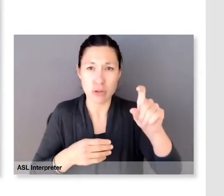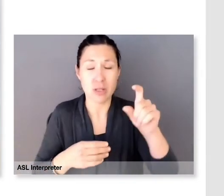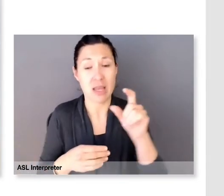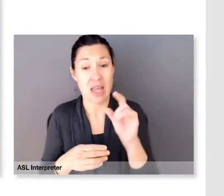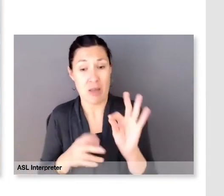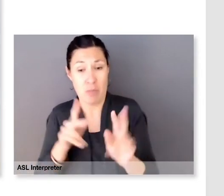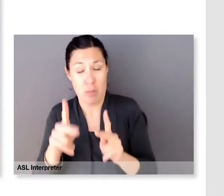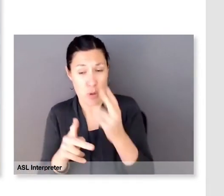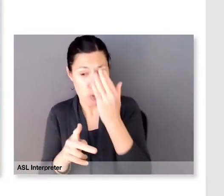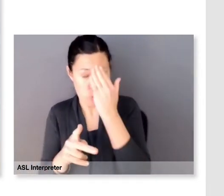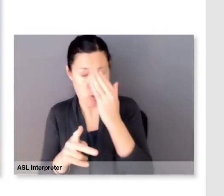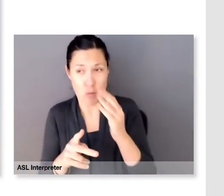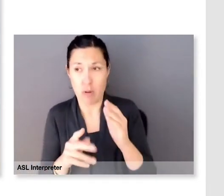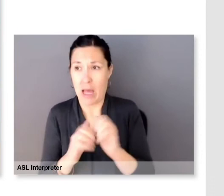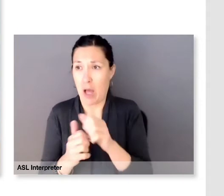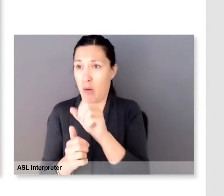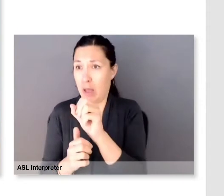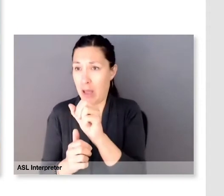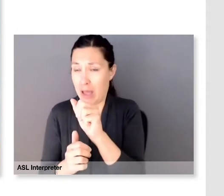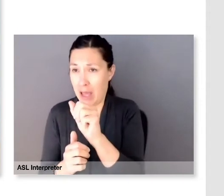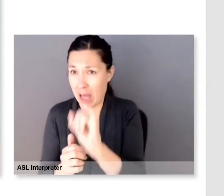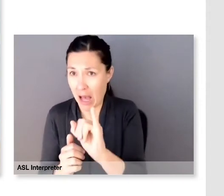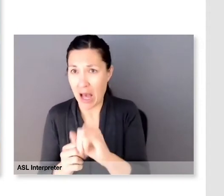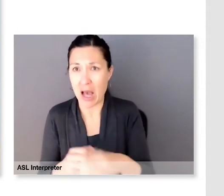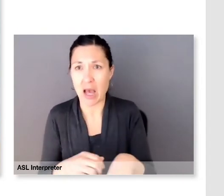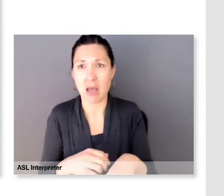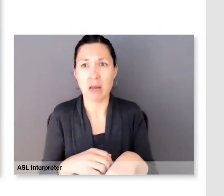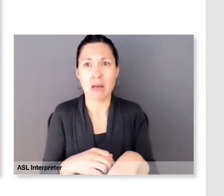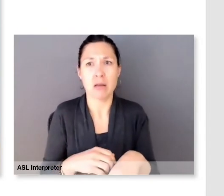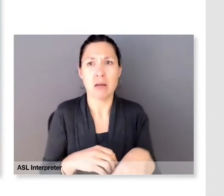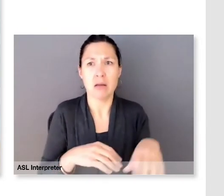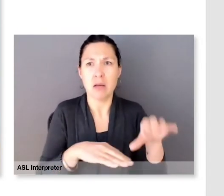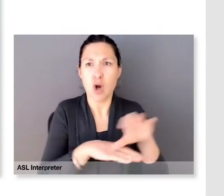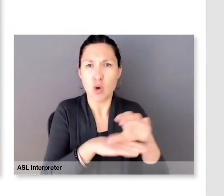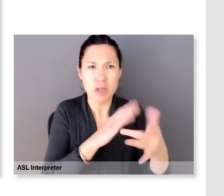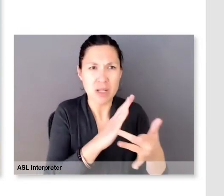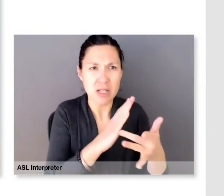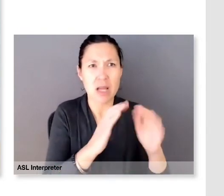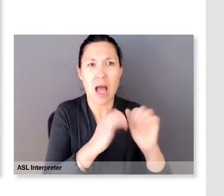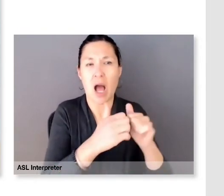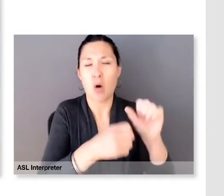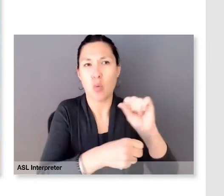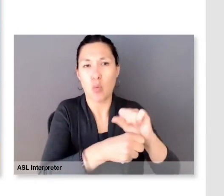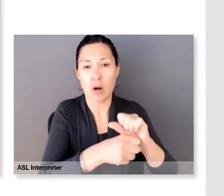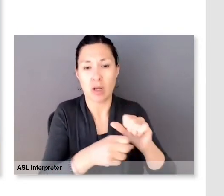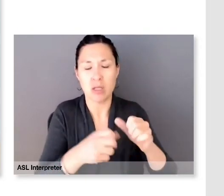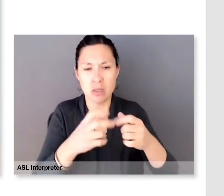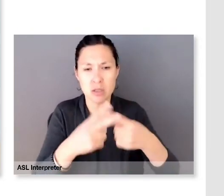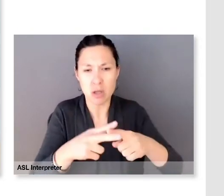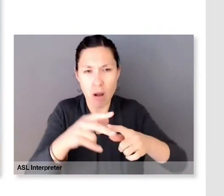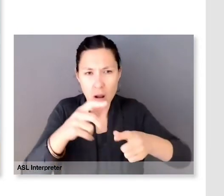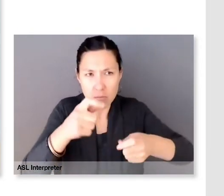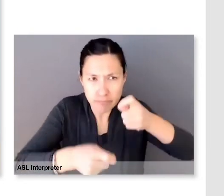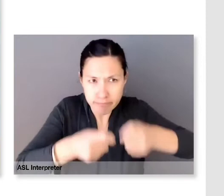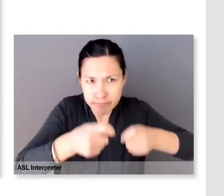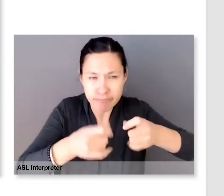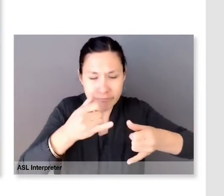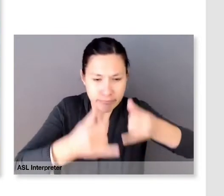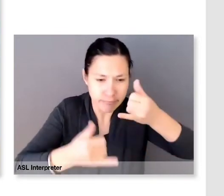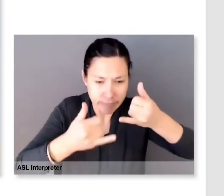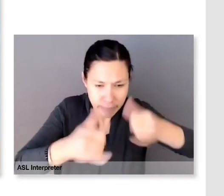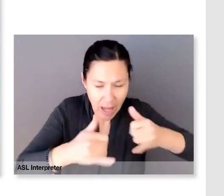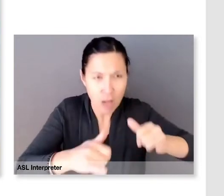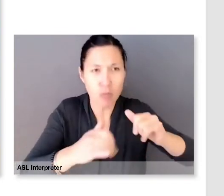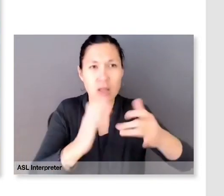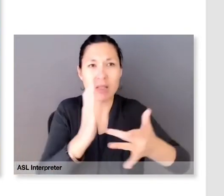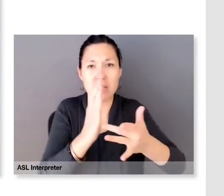system, how computer vision technology works, and they start tinkering with these technologies, that would empower them and would